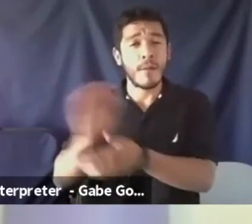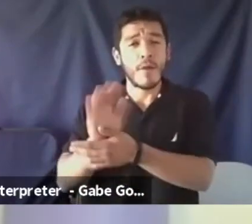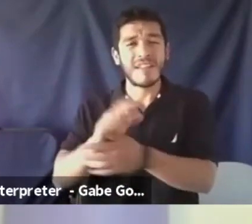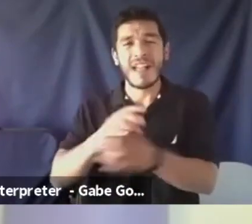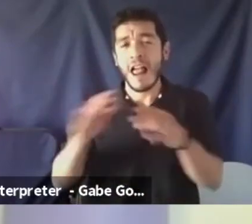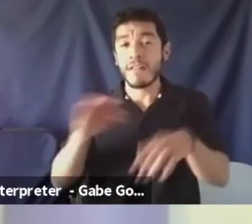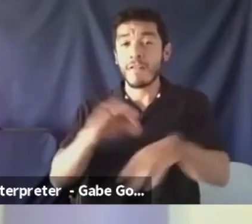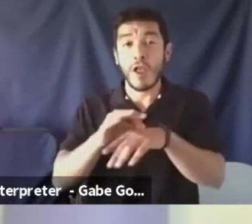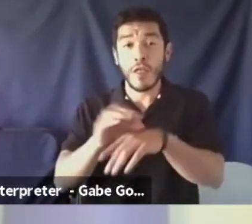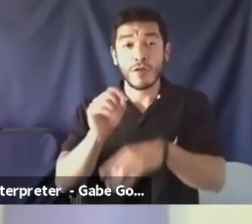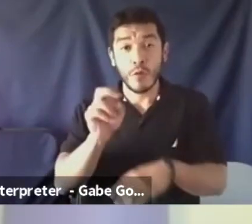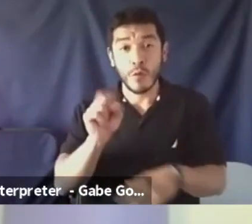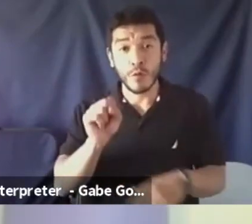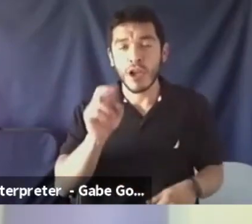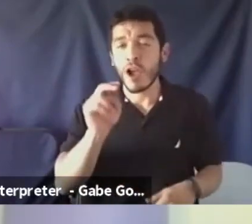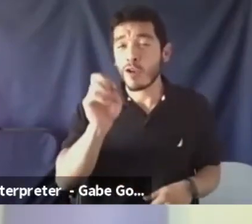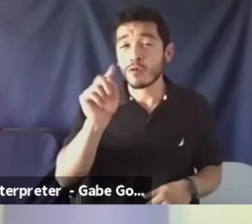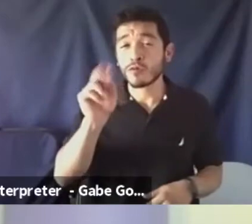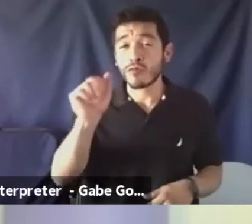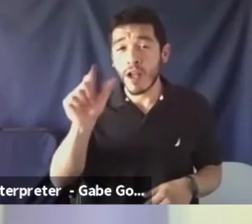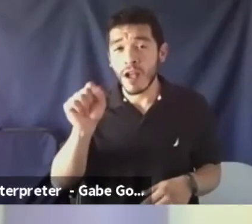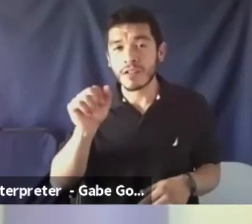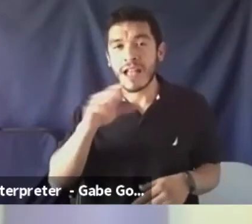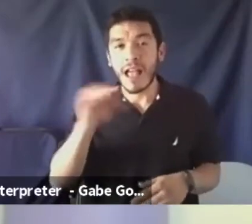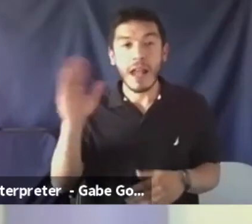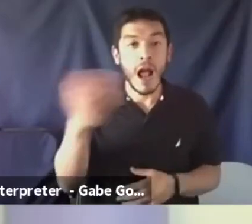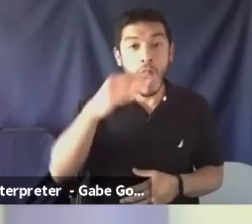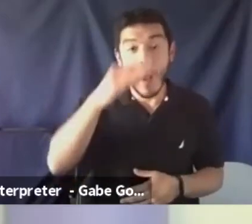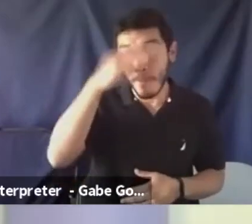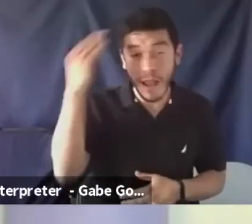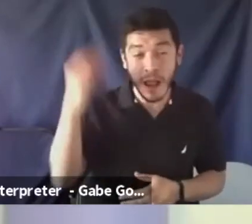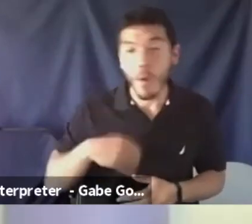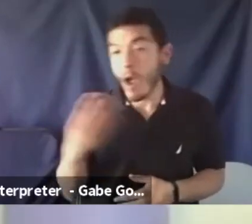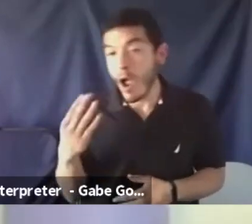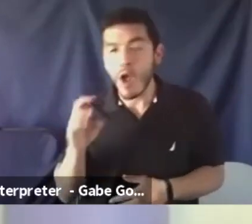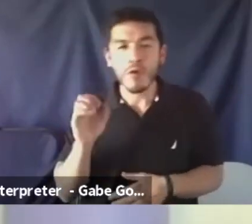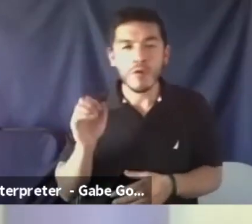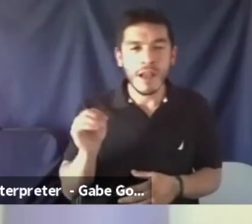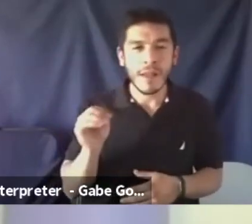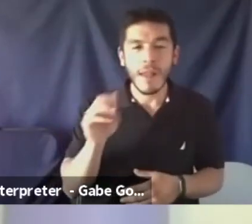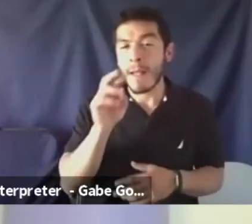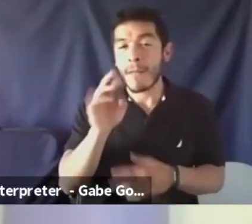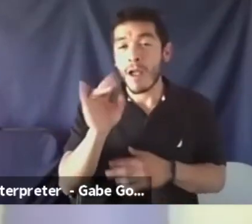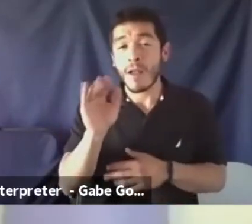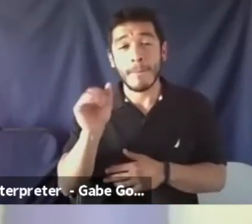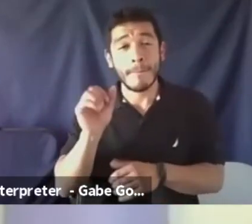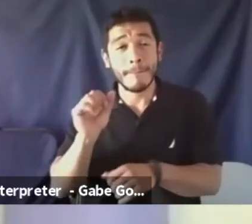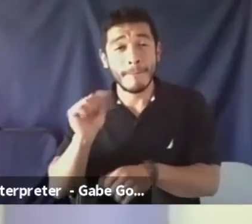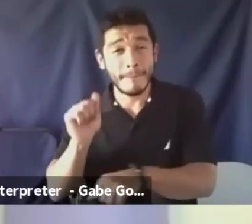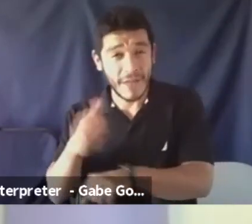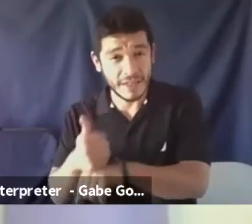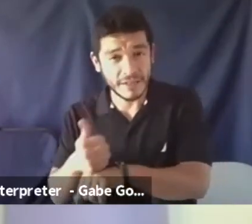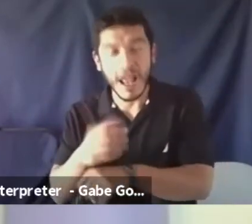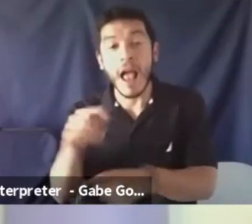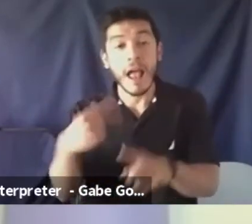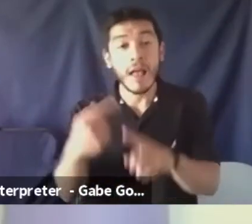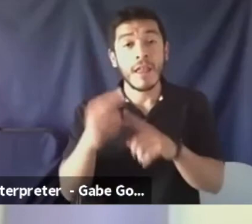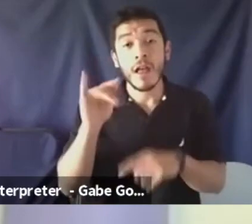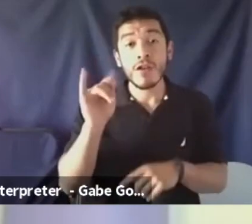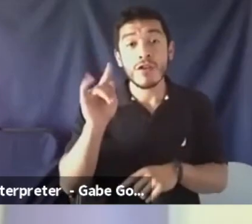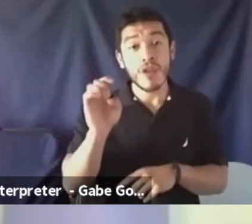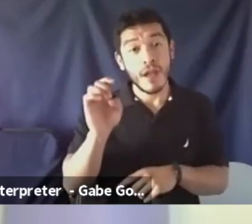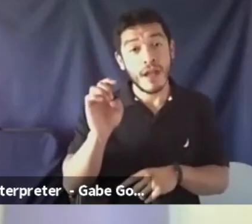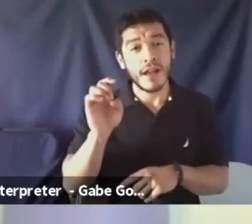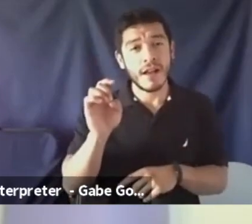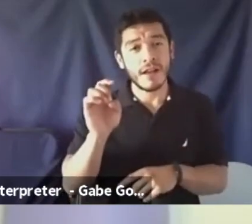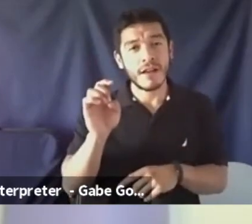tones, our neutrals and our black, black, white, cream, gray bases, right? And then jade kind of like,